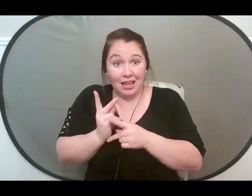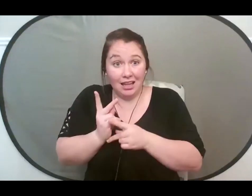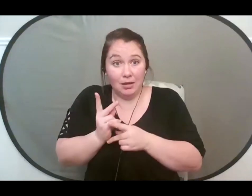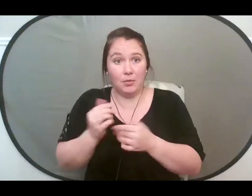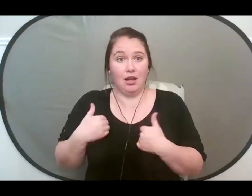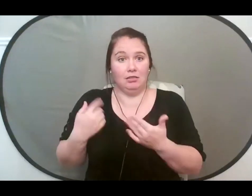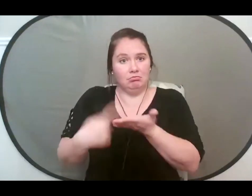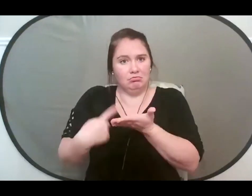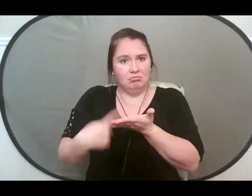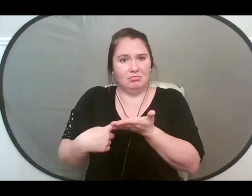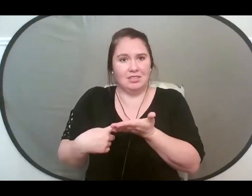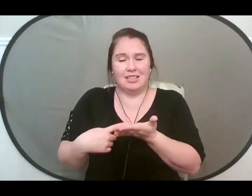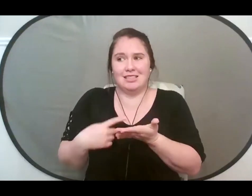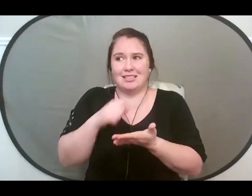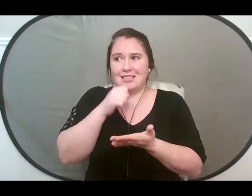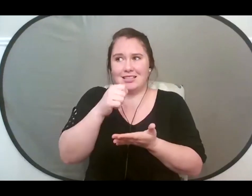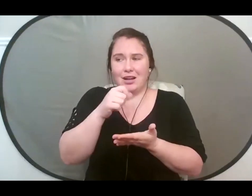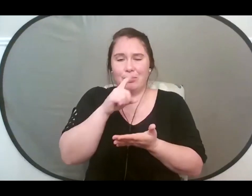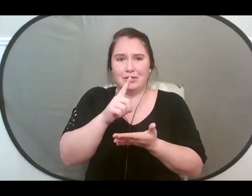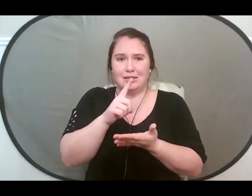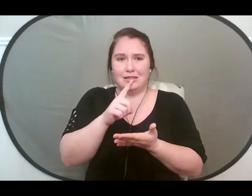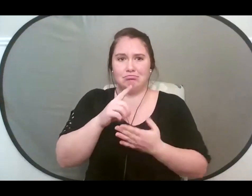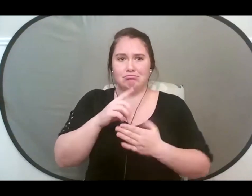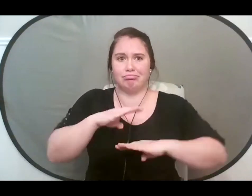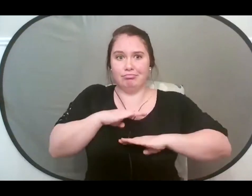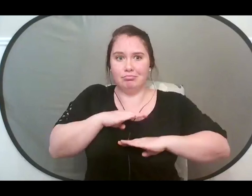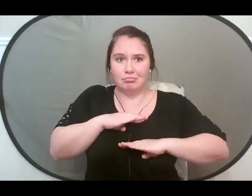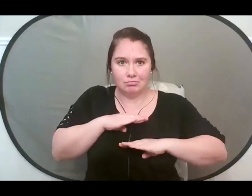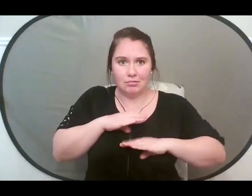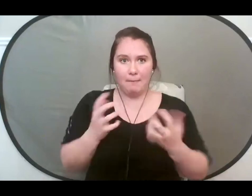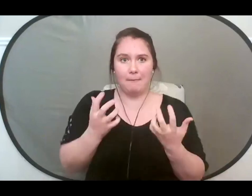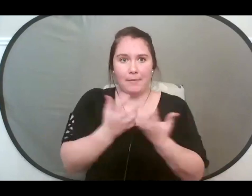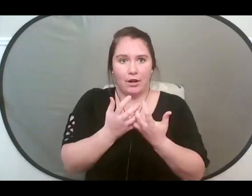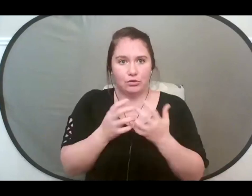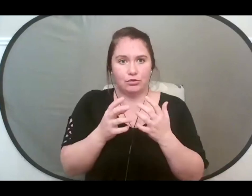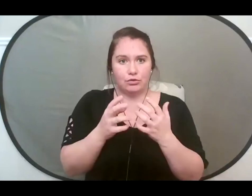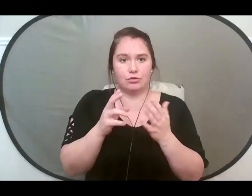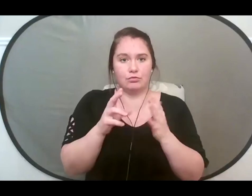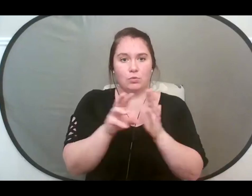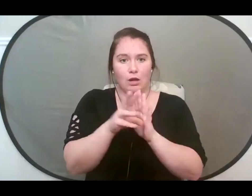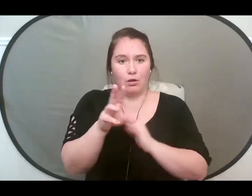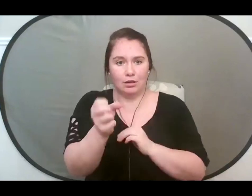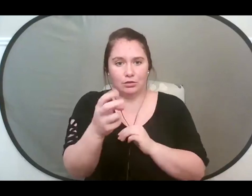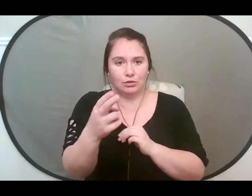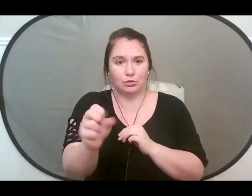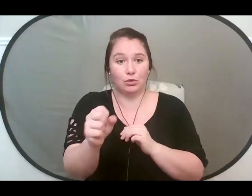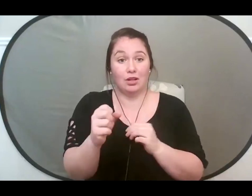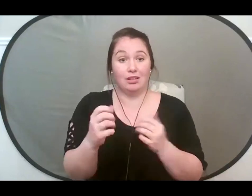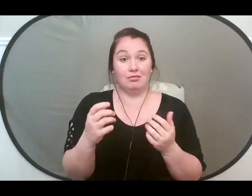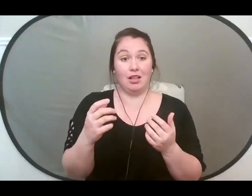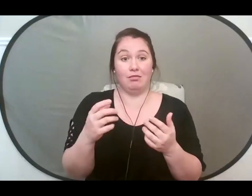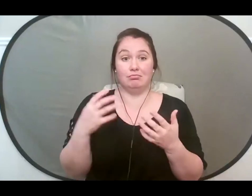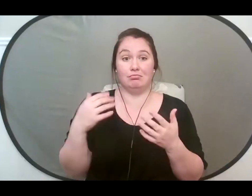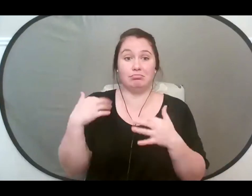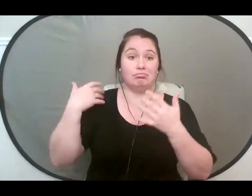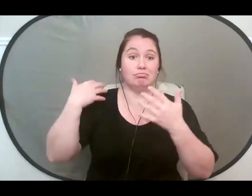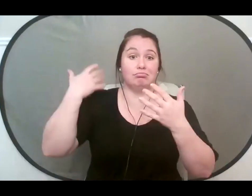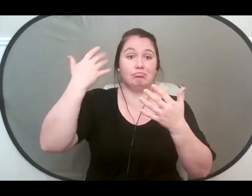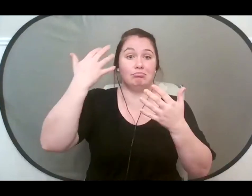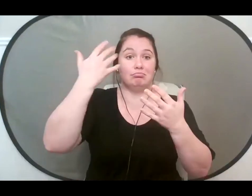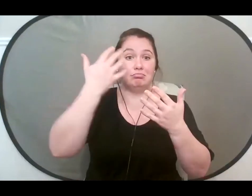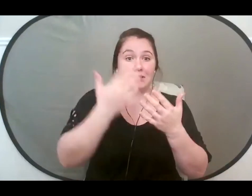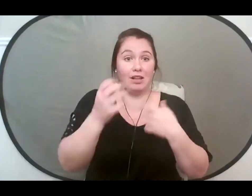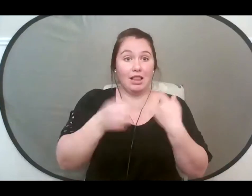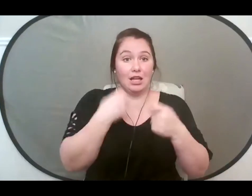that it's not necessarily equitable to University High School if that was the goal. And it's flooded over the years. It is 20 years